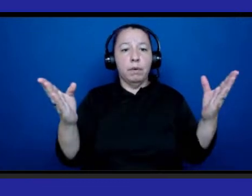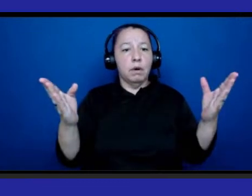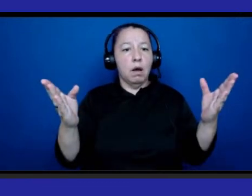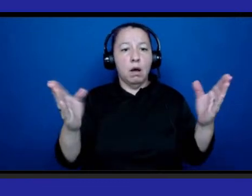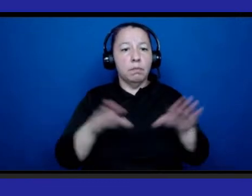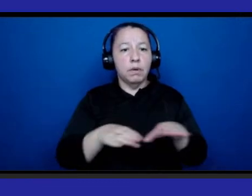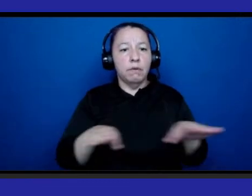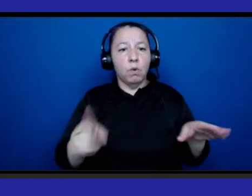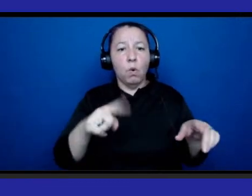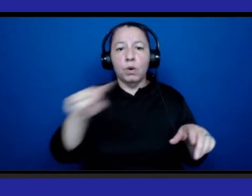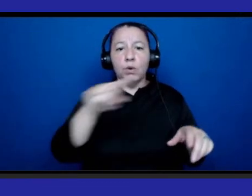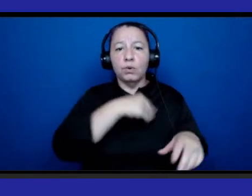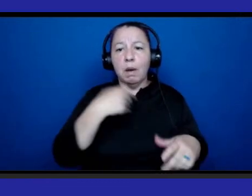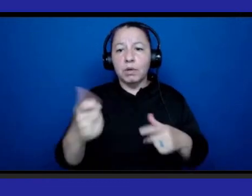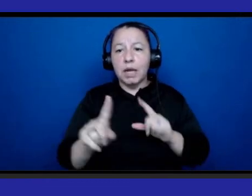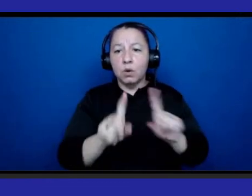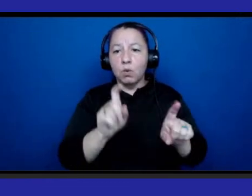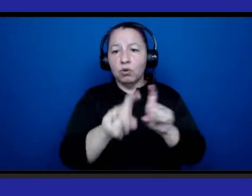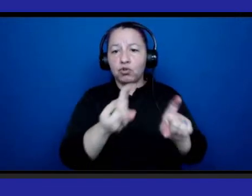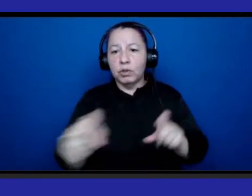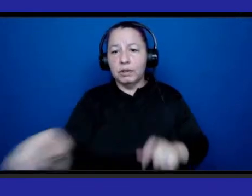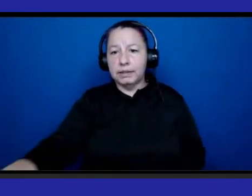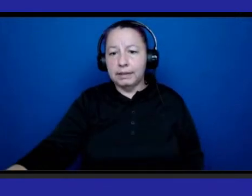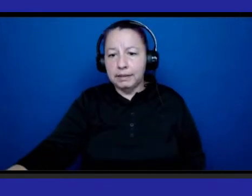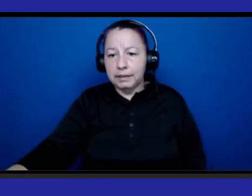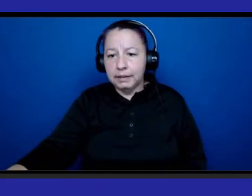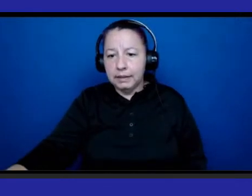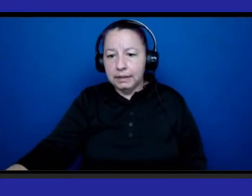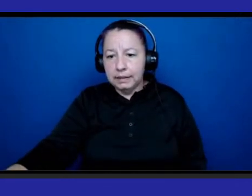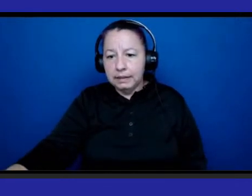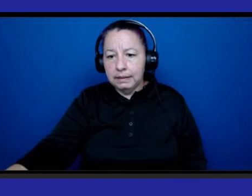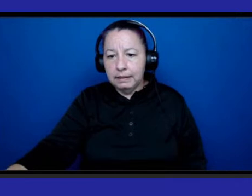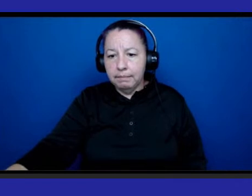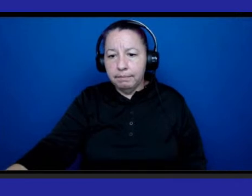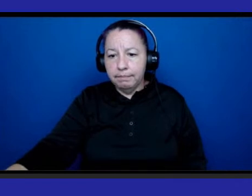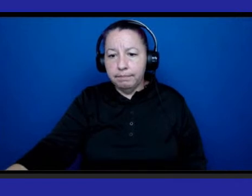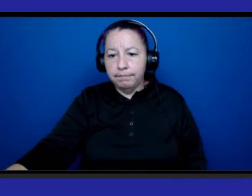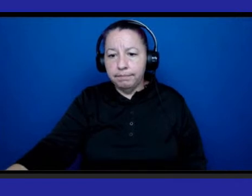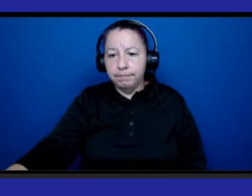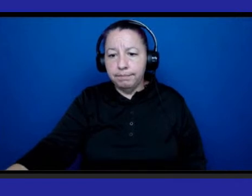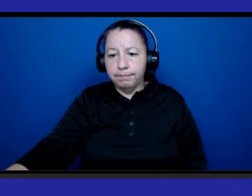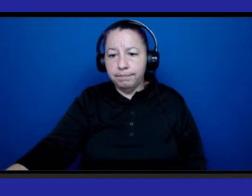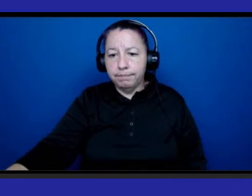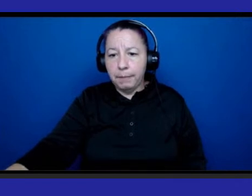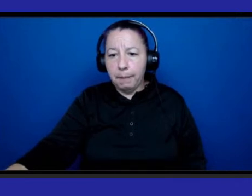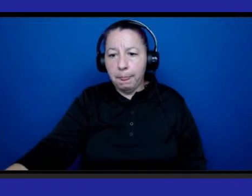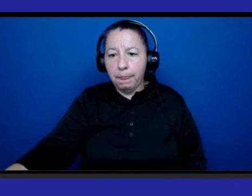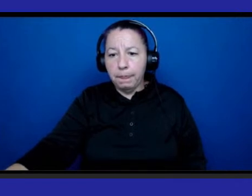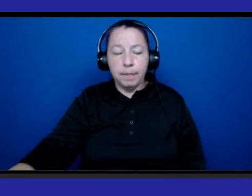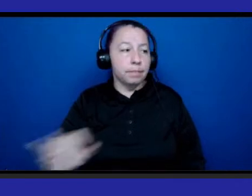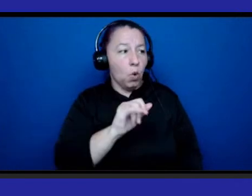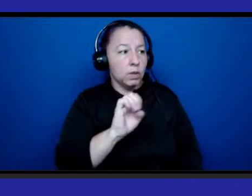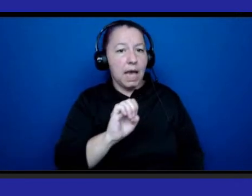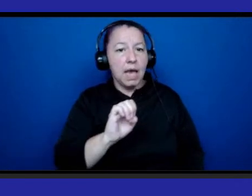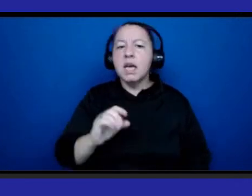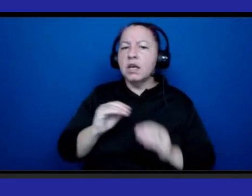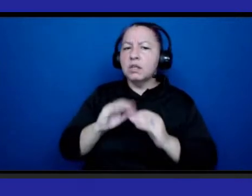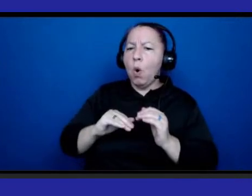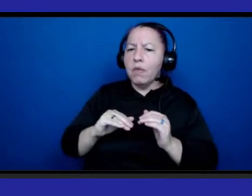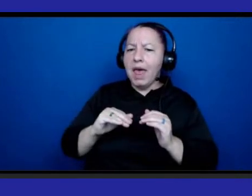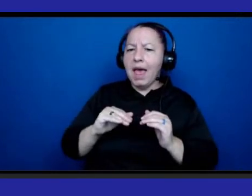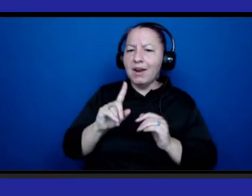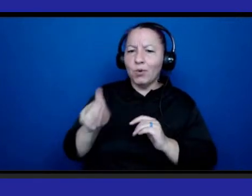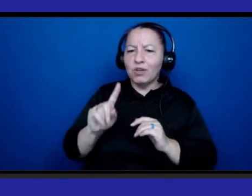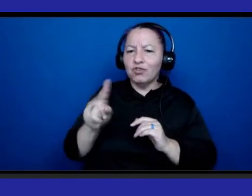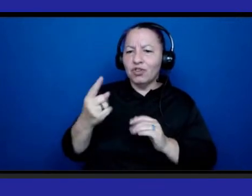if there is any questions. Jose? More than a question, just a comment and congratulations. I mean, it's